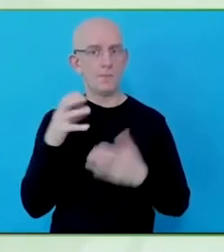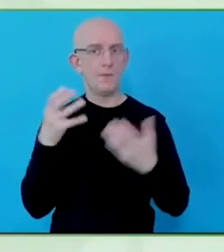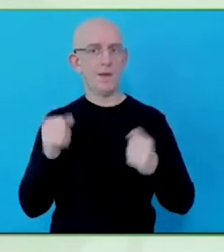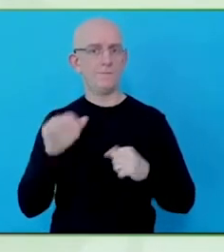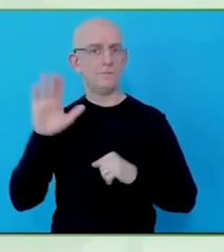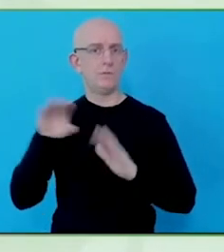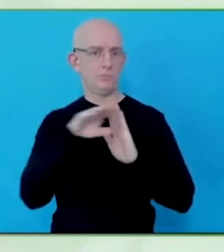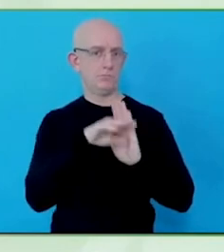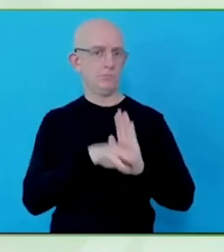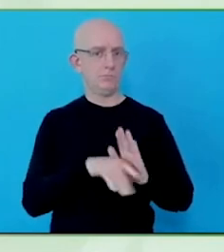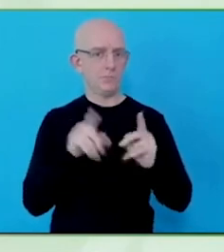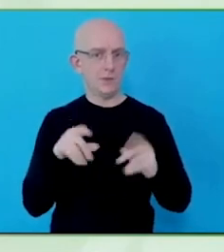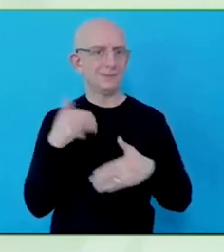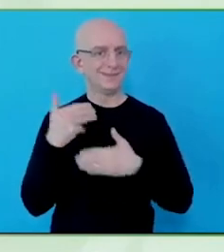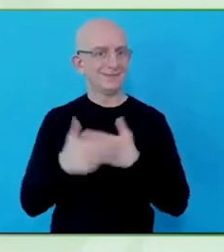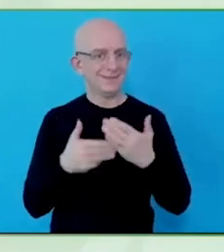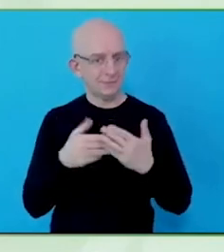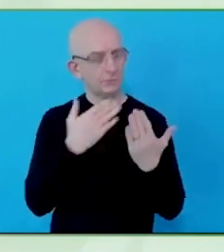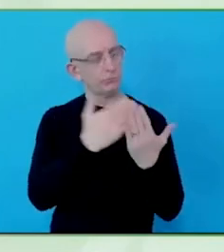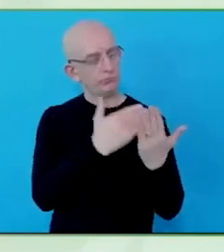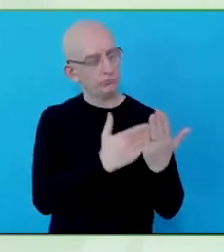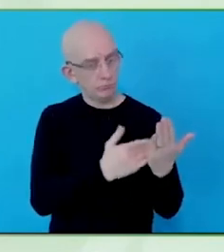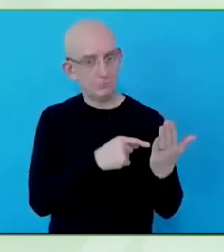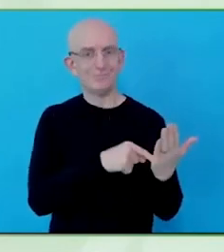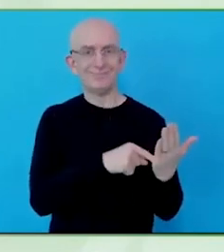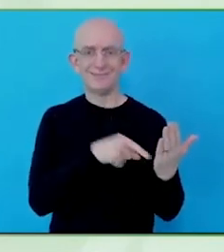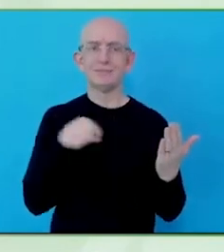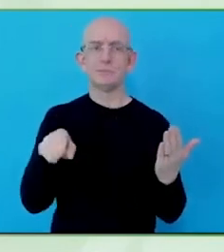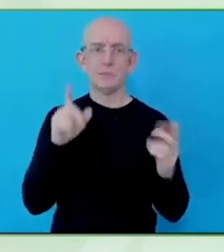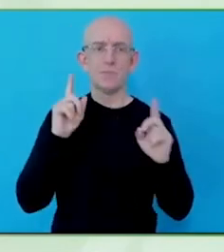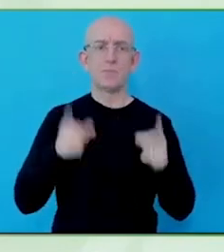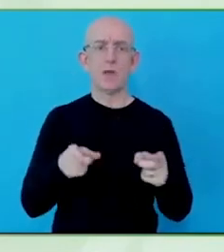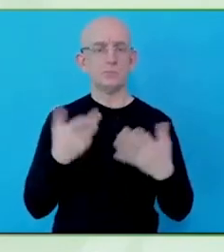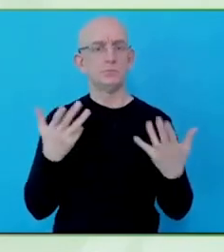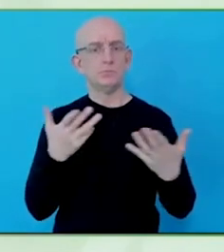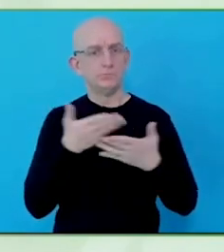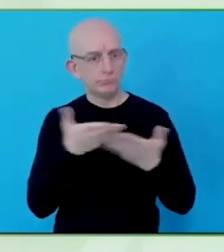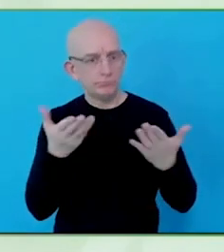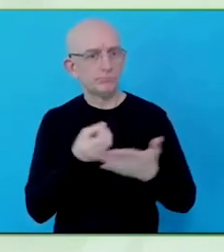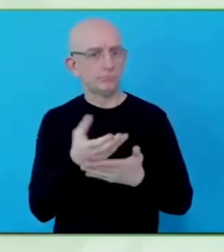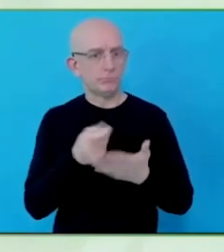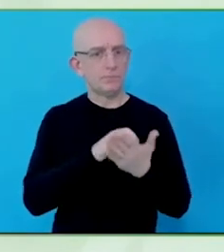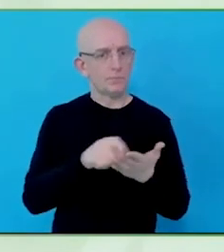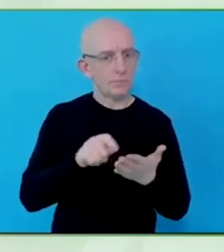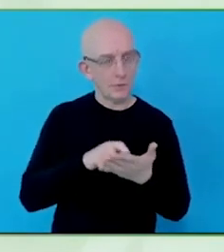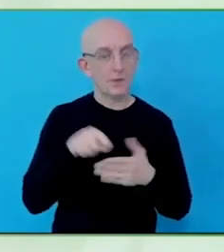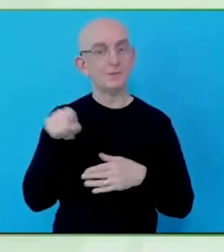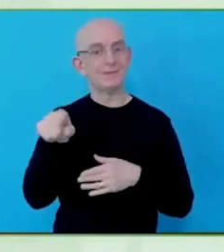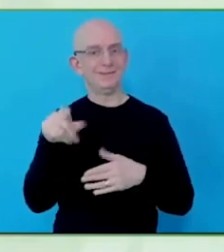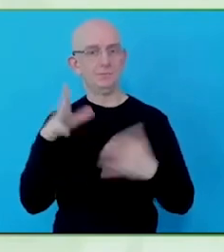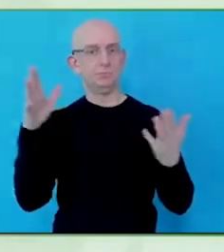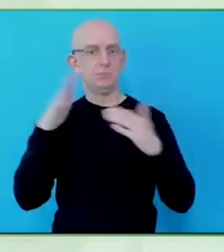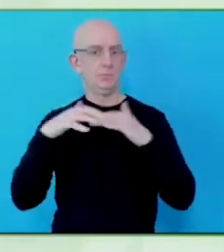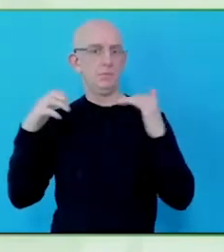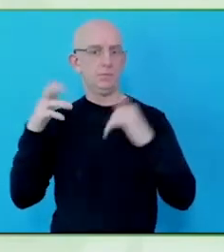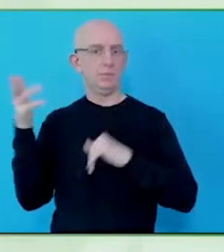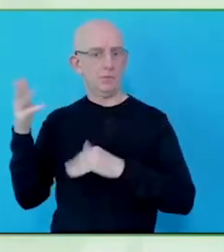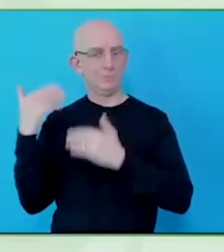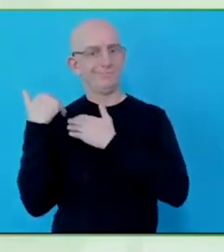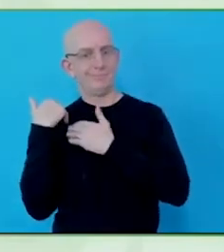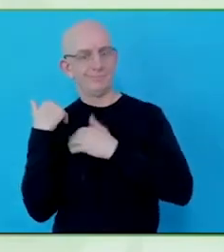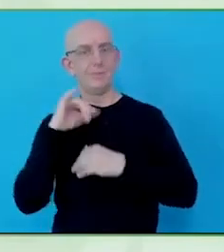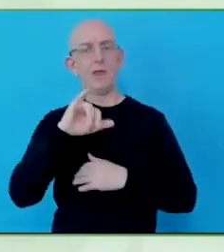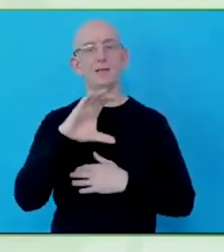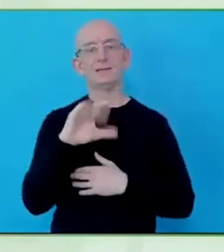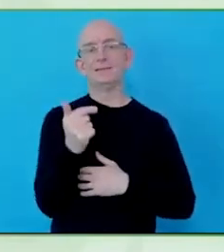that accessibility is taken into consideration. And coming back to the Web Accessibility Directive, that also relates to the public bodies.